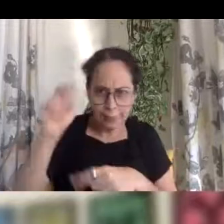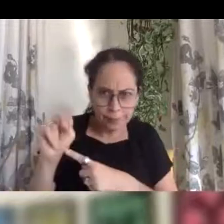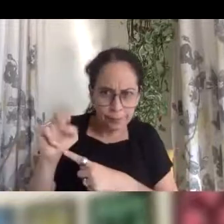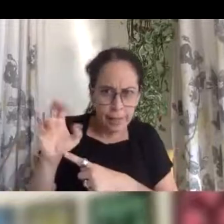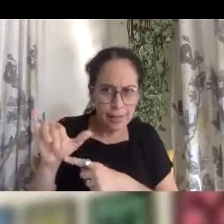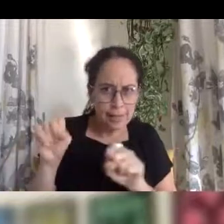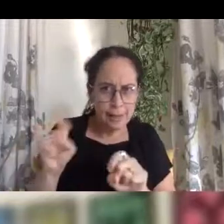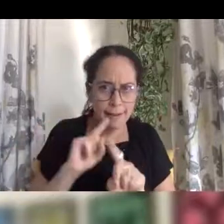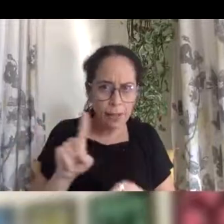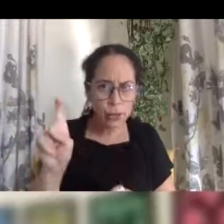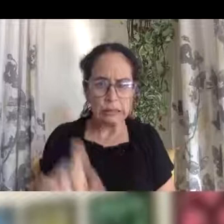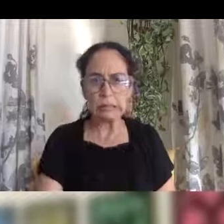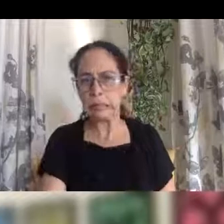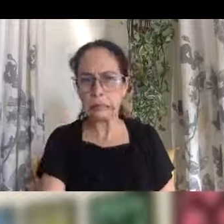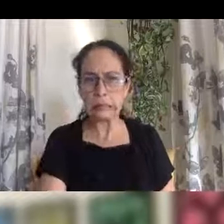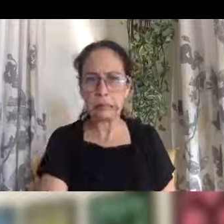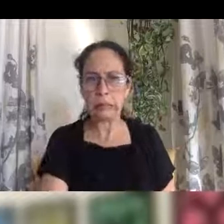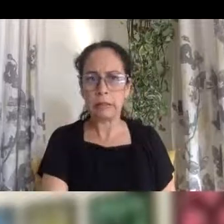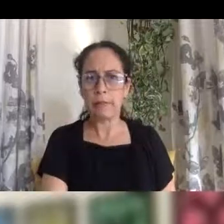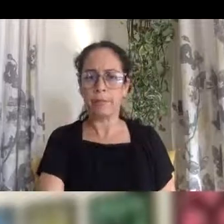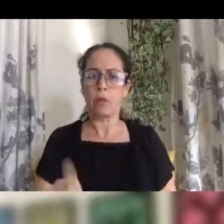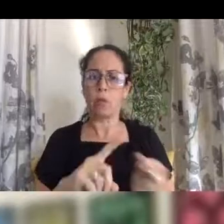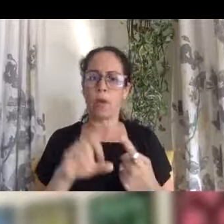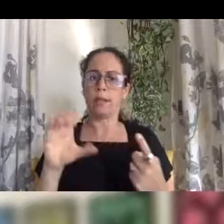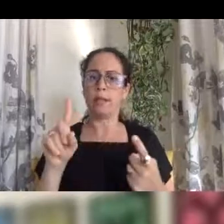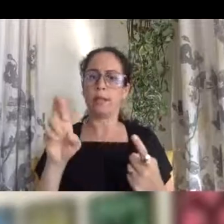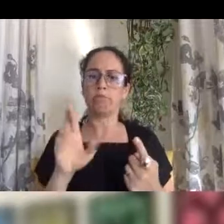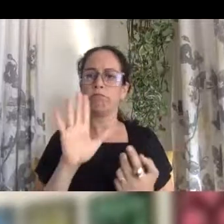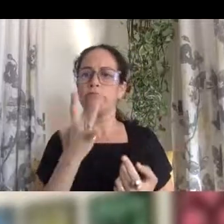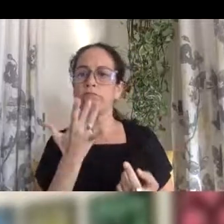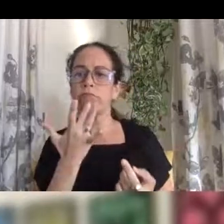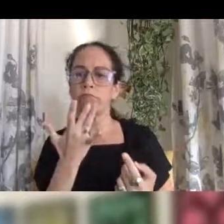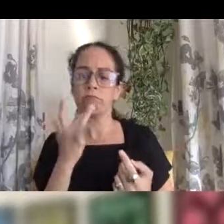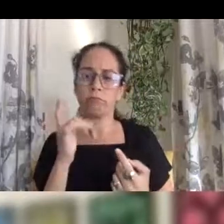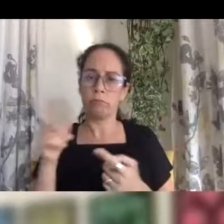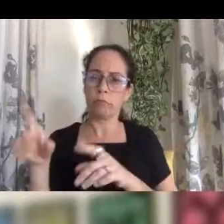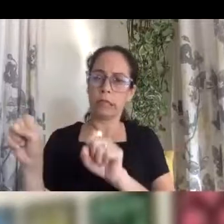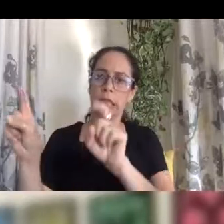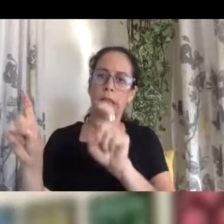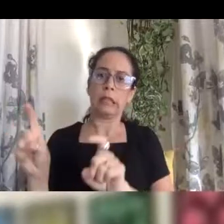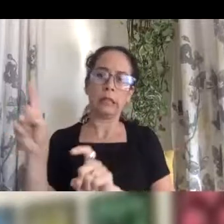to answer when CSDR will be doing the at-home test.